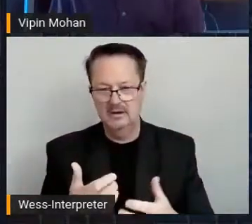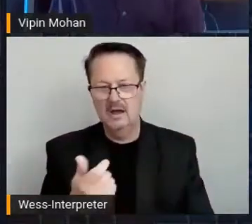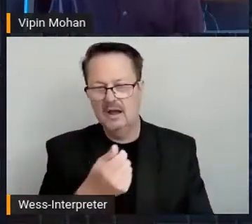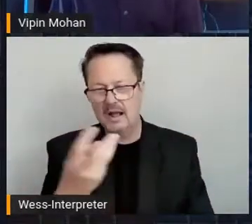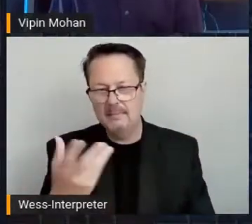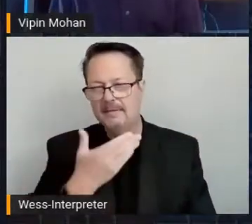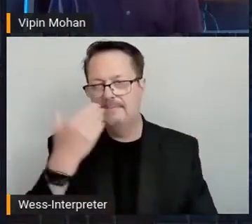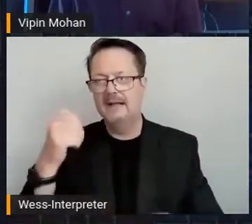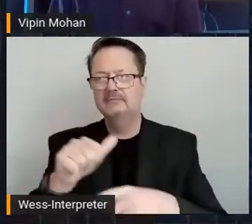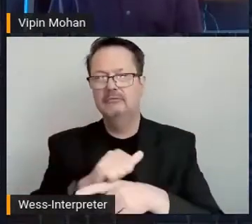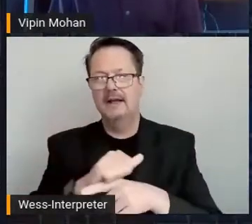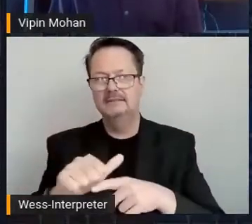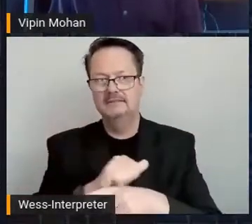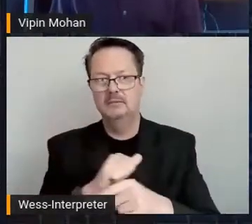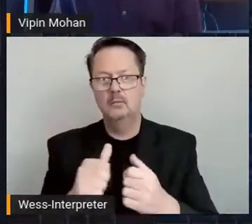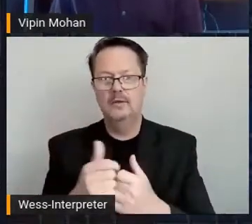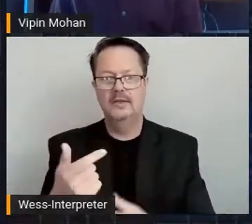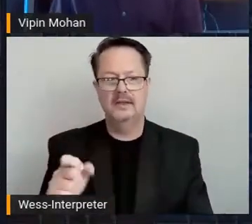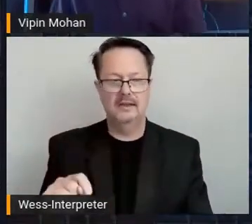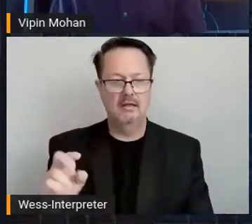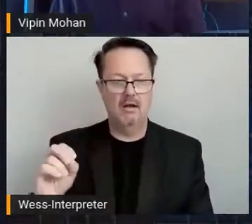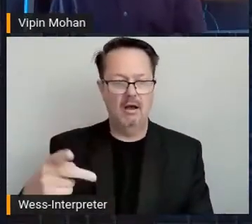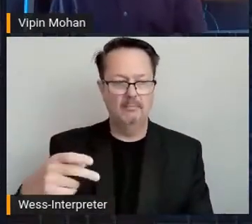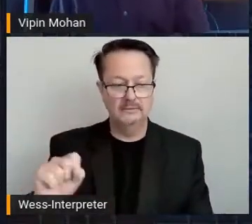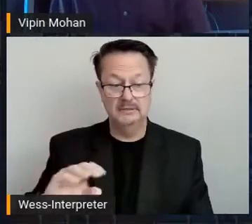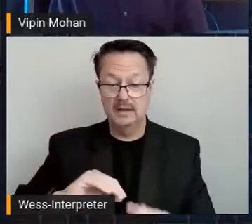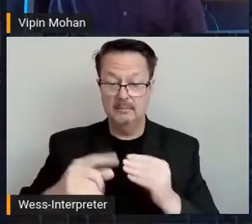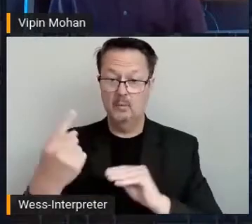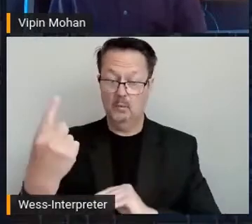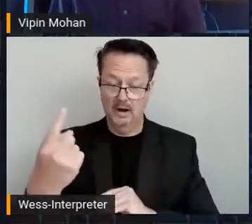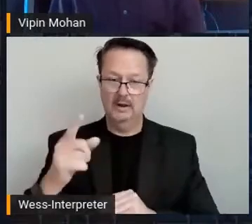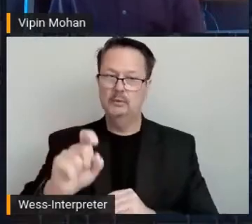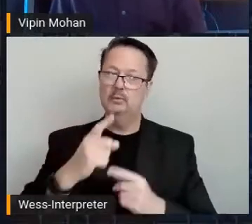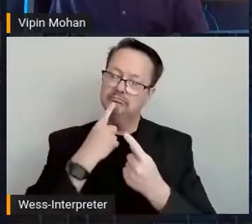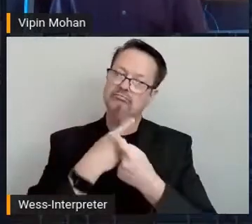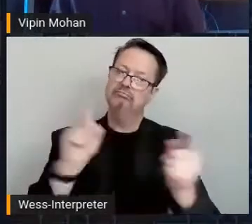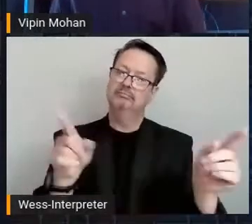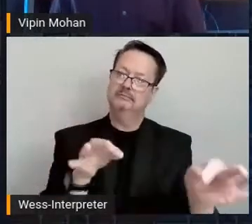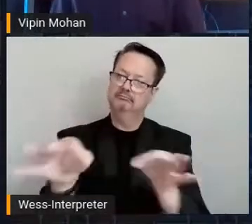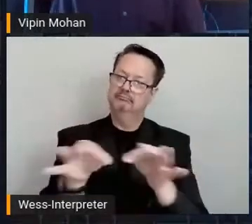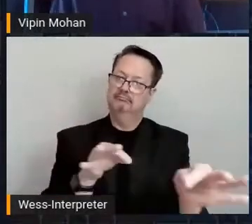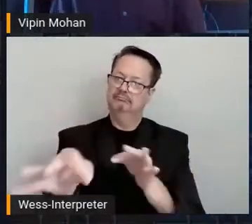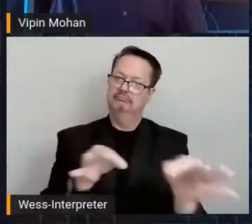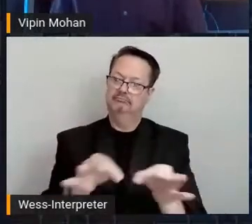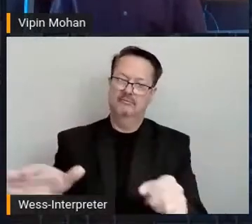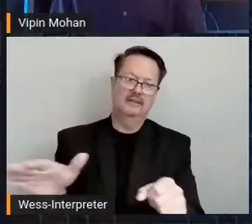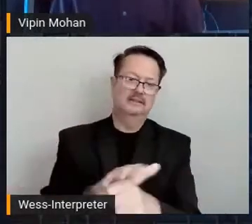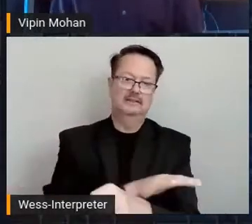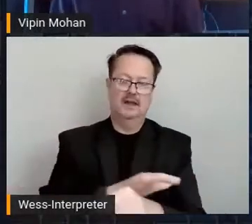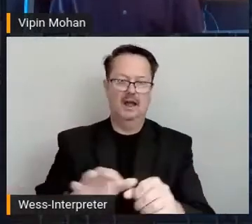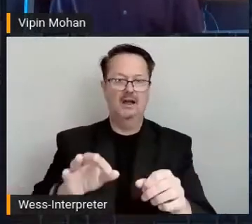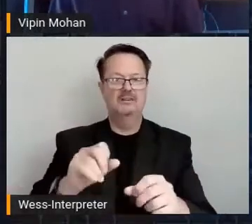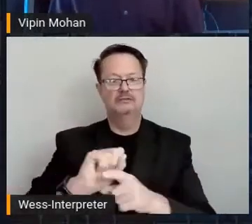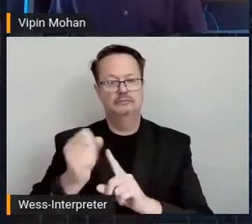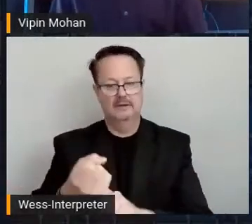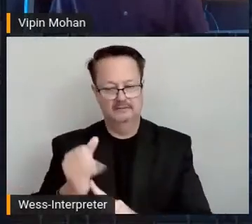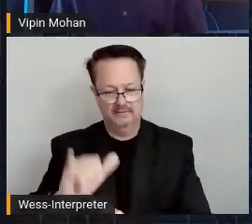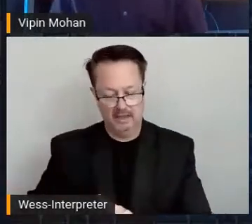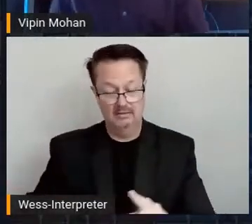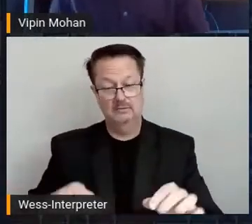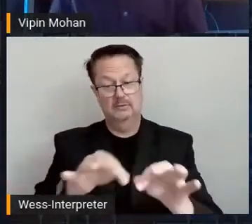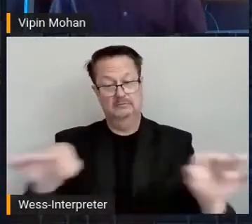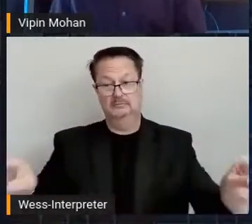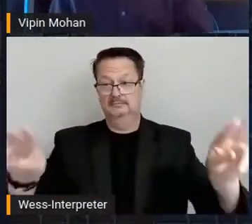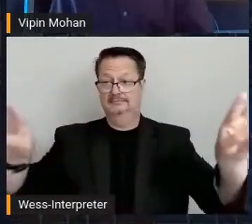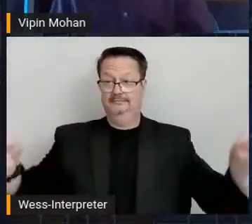best practices with GitOps are that number one is you declaratively describe the entire state of your system in Git. So that means it includes